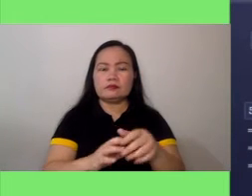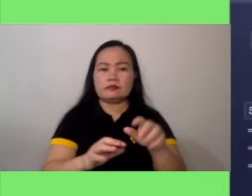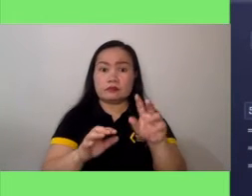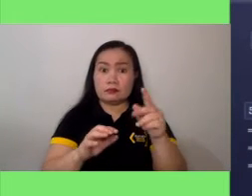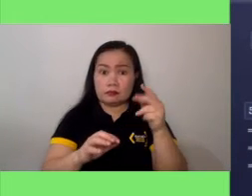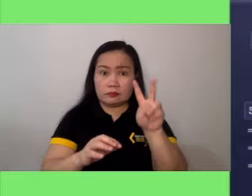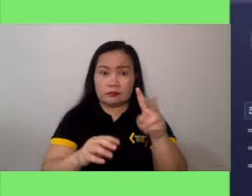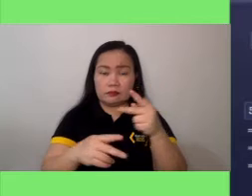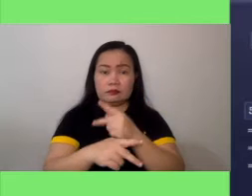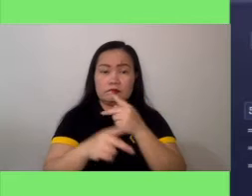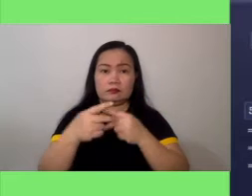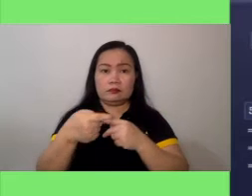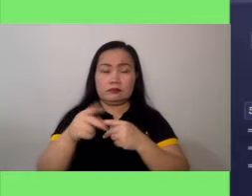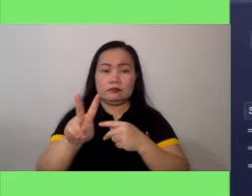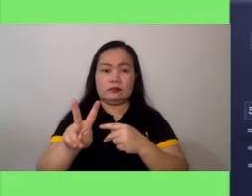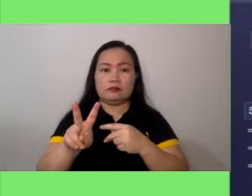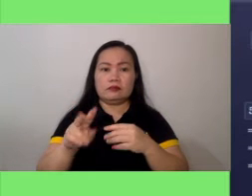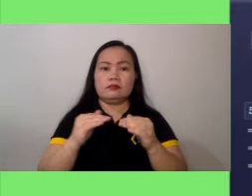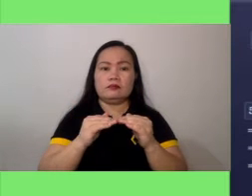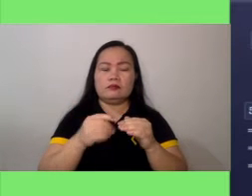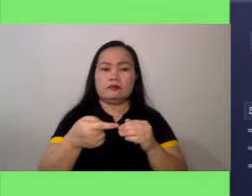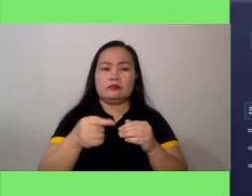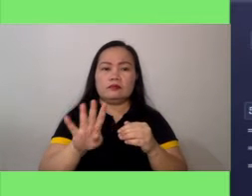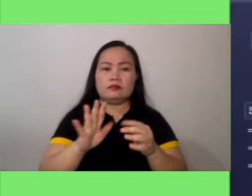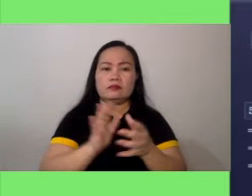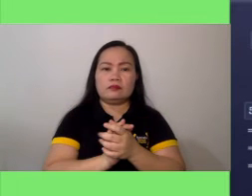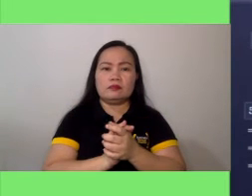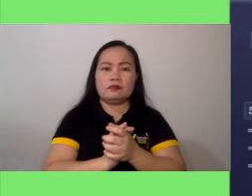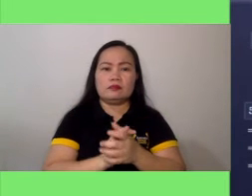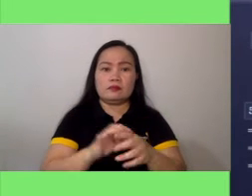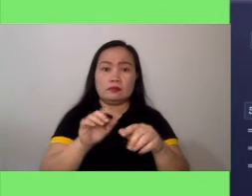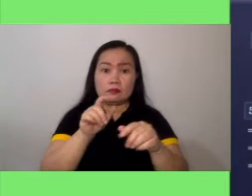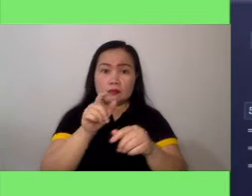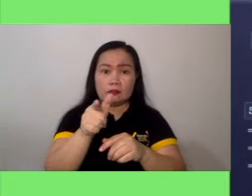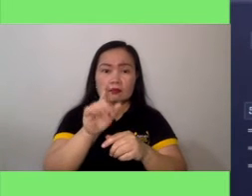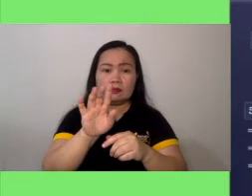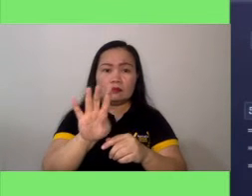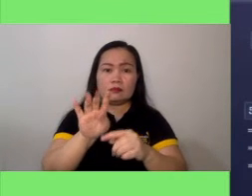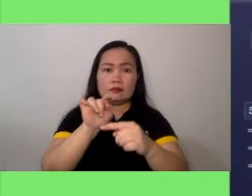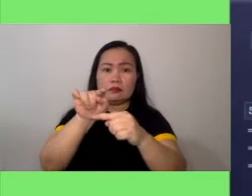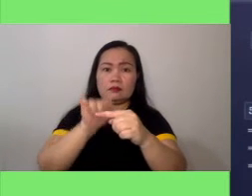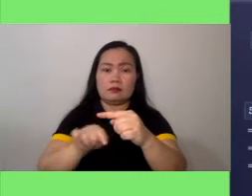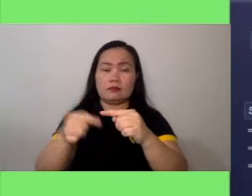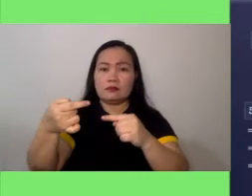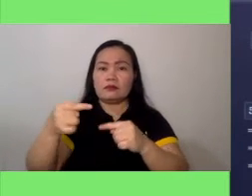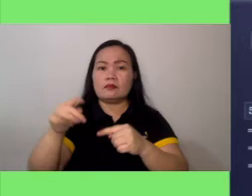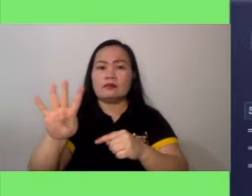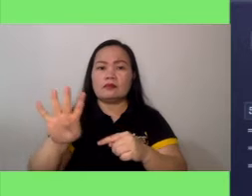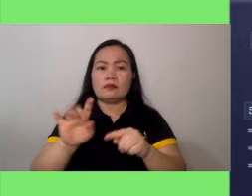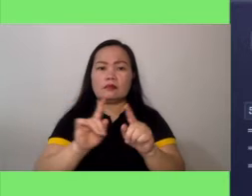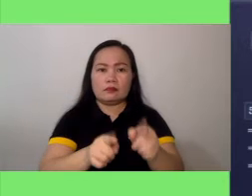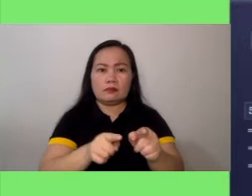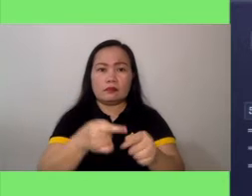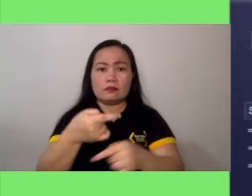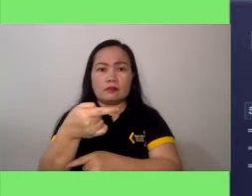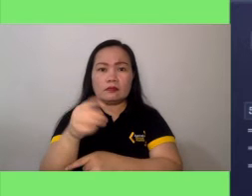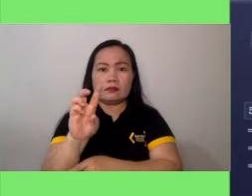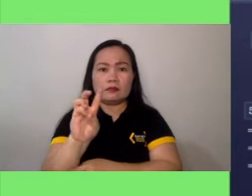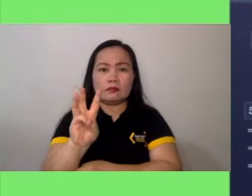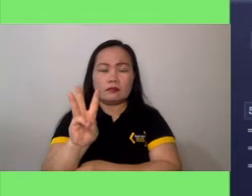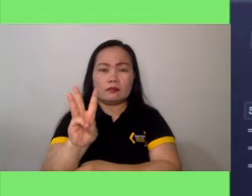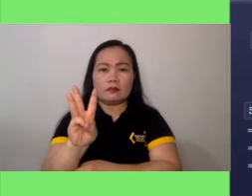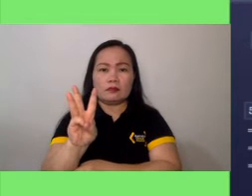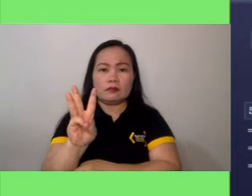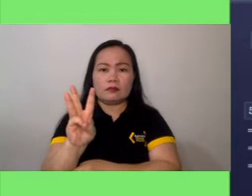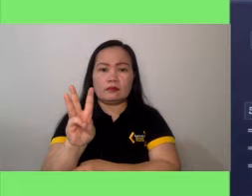2 times negative 2, that is negative 4. So, divide natin, we will get 24 divided by negative 4,